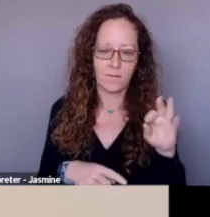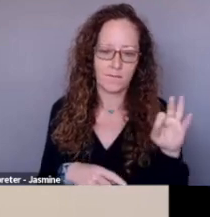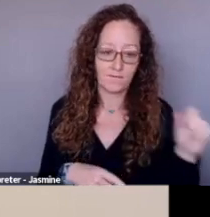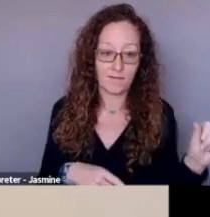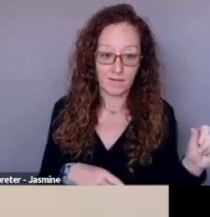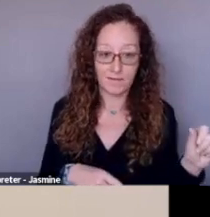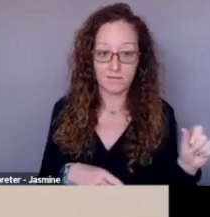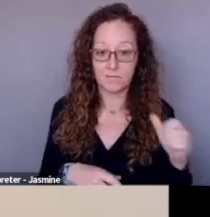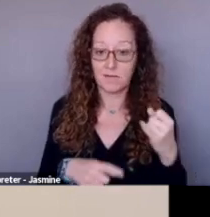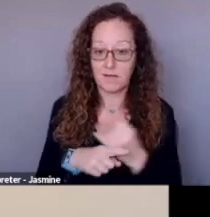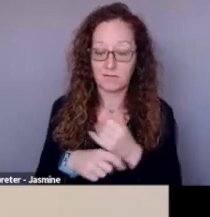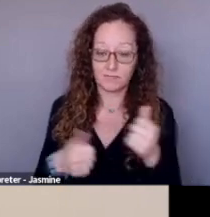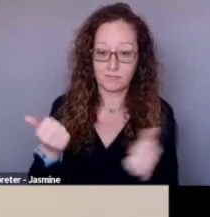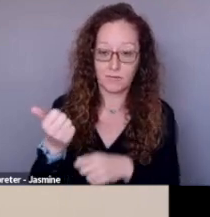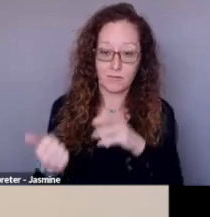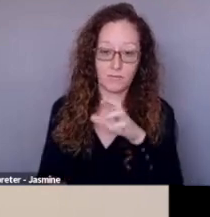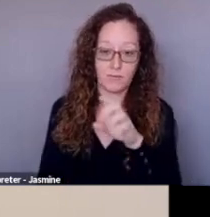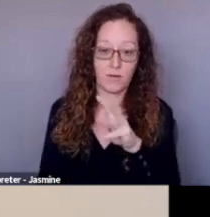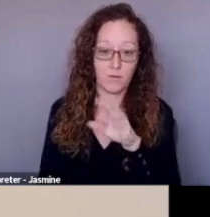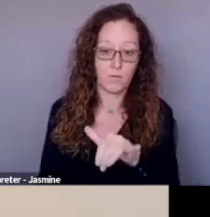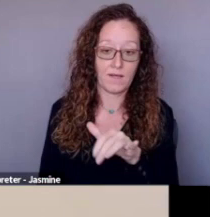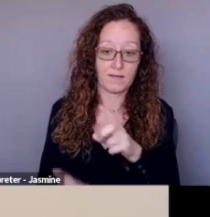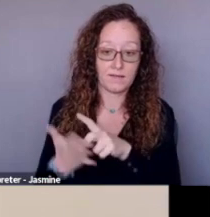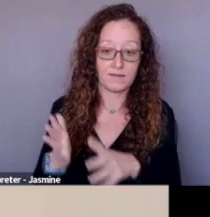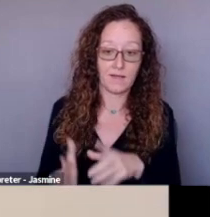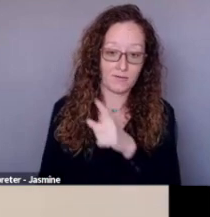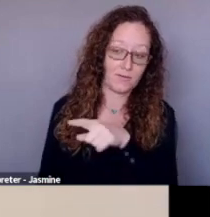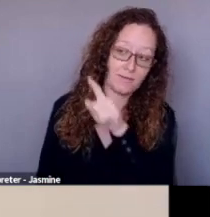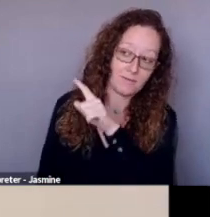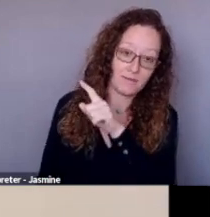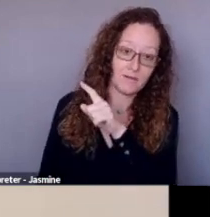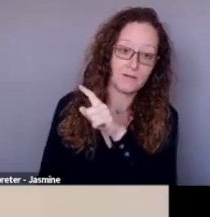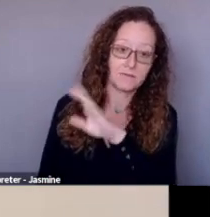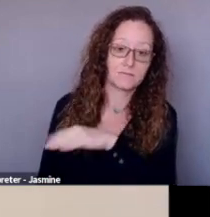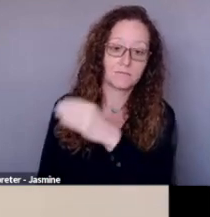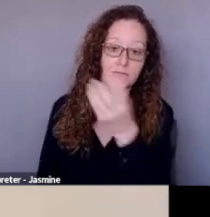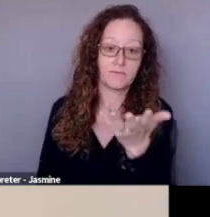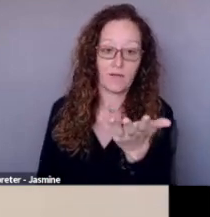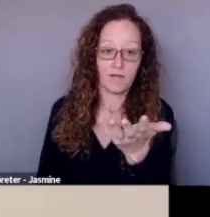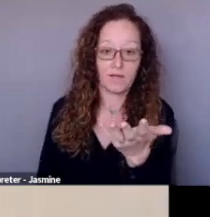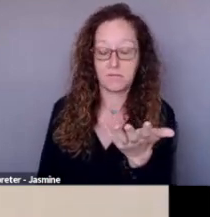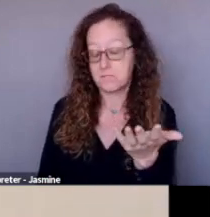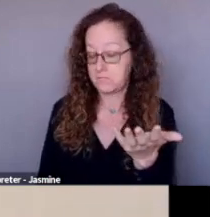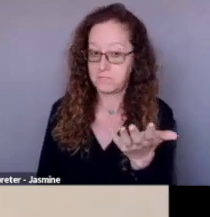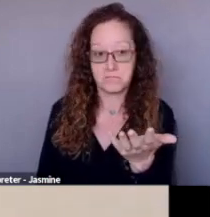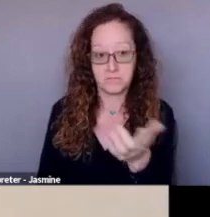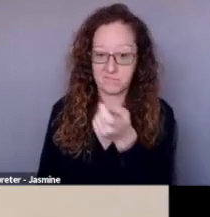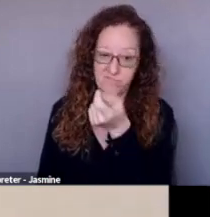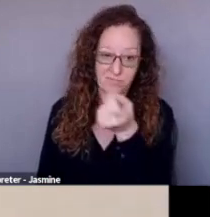interned under Broadway designers that would provide surprisingly